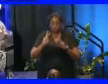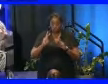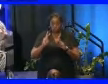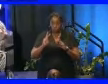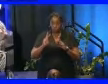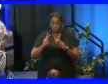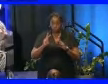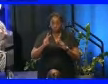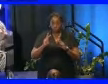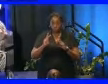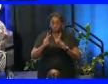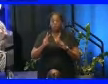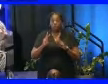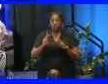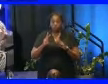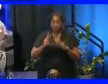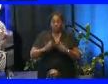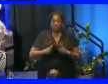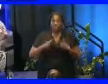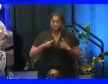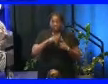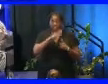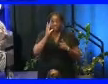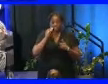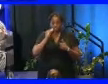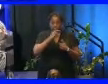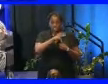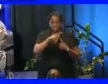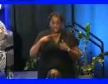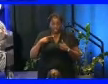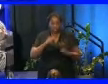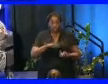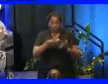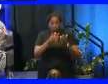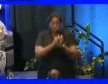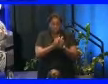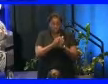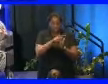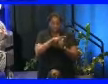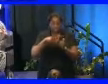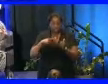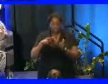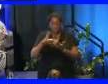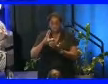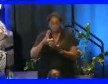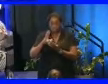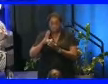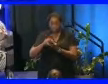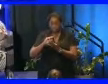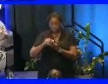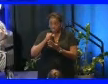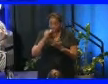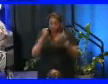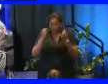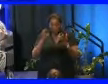bring our Oahu Lived Experience Council to the level of policymakers and legislators. And in doing so, we learned that not very